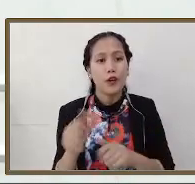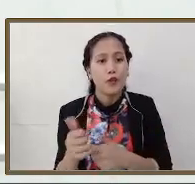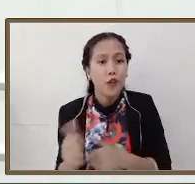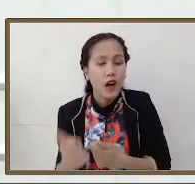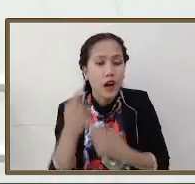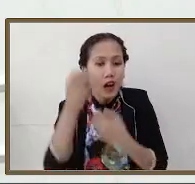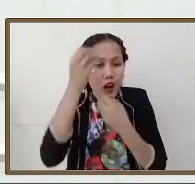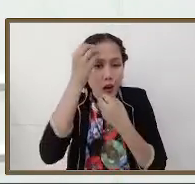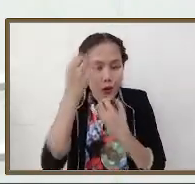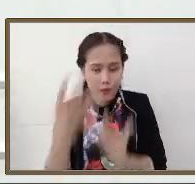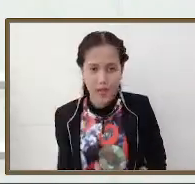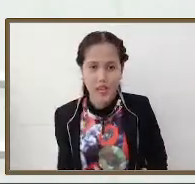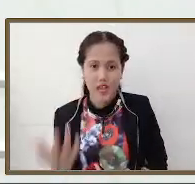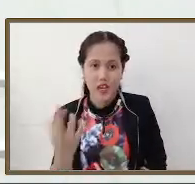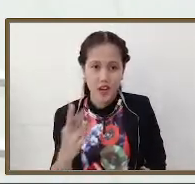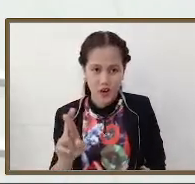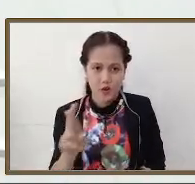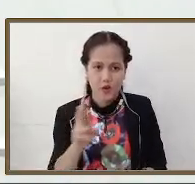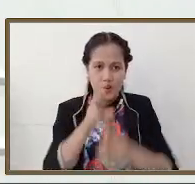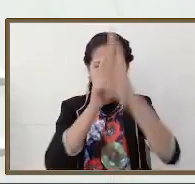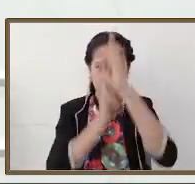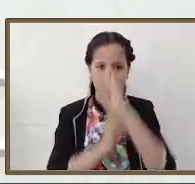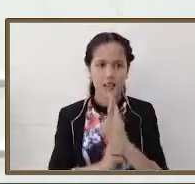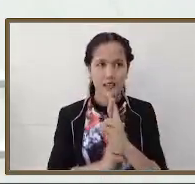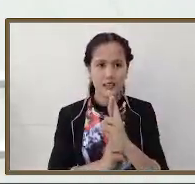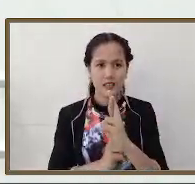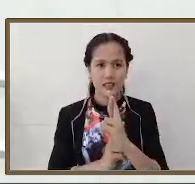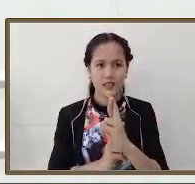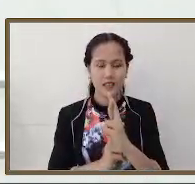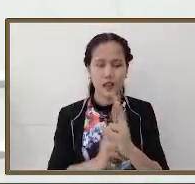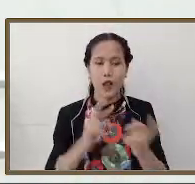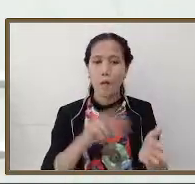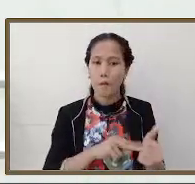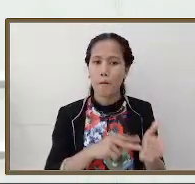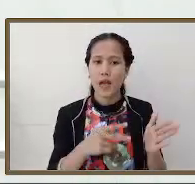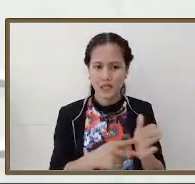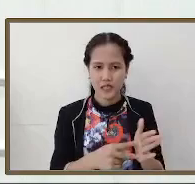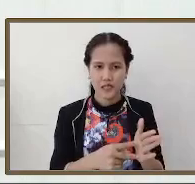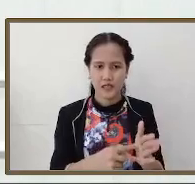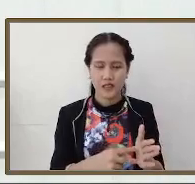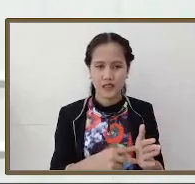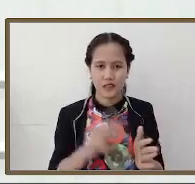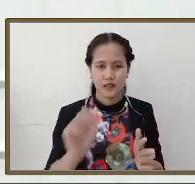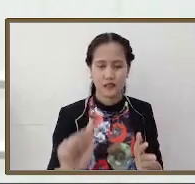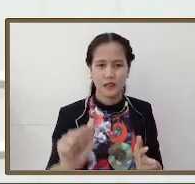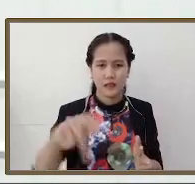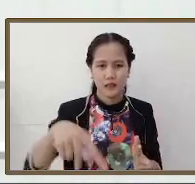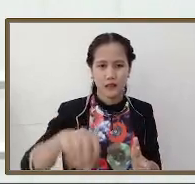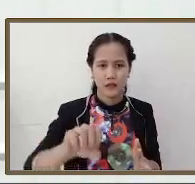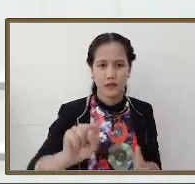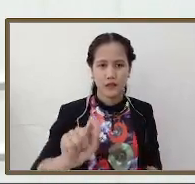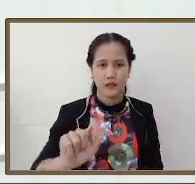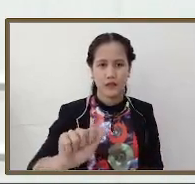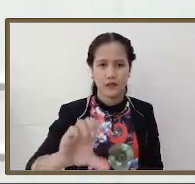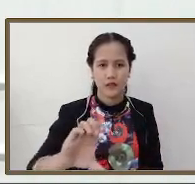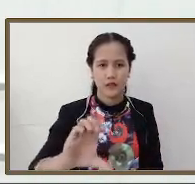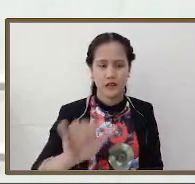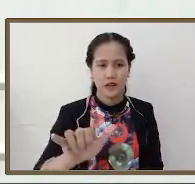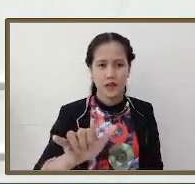obey, or recognize. In other words, apostasy is also